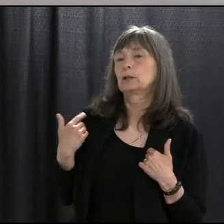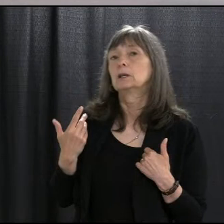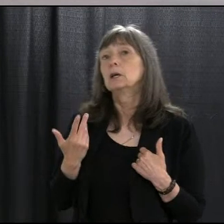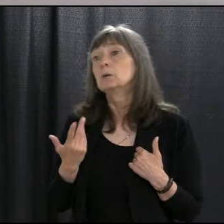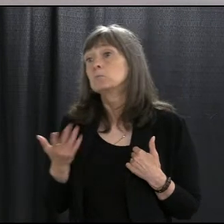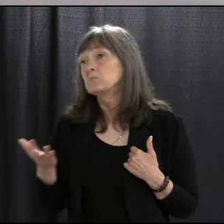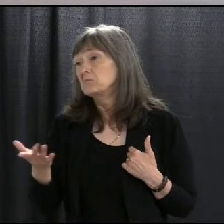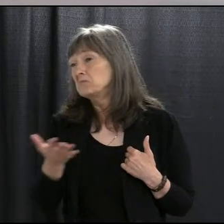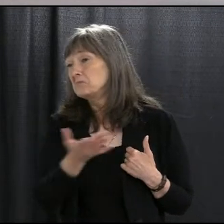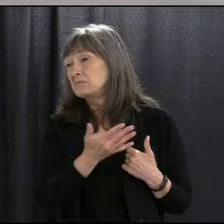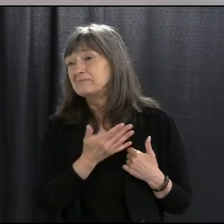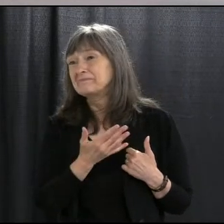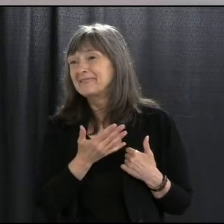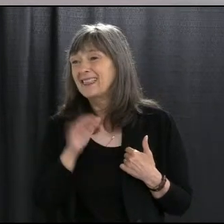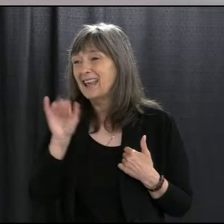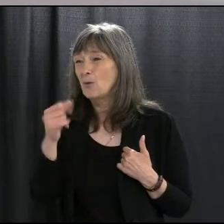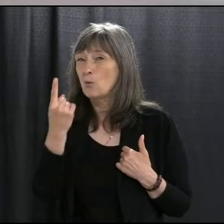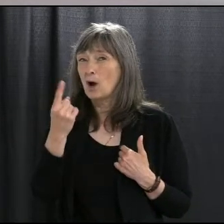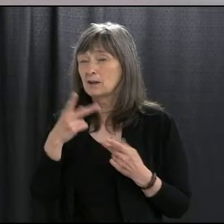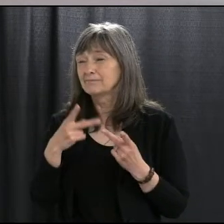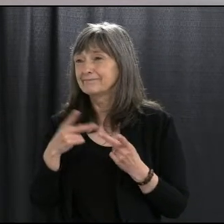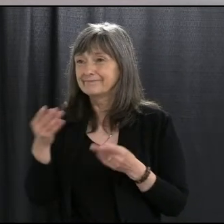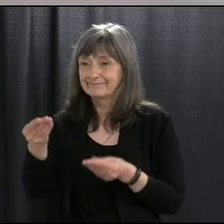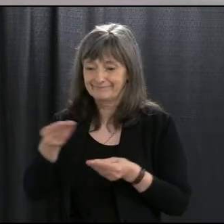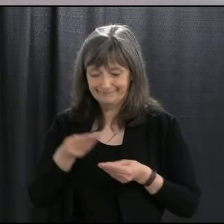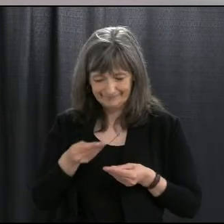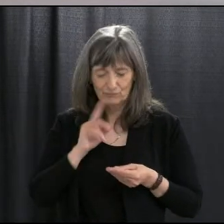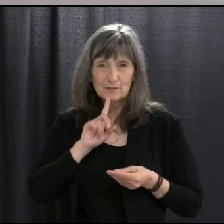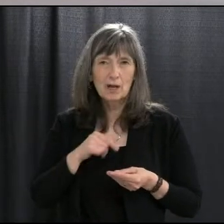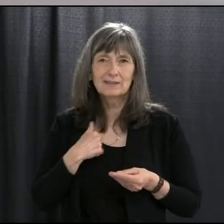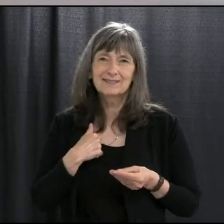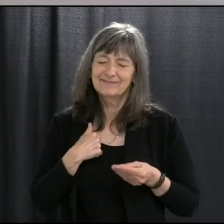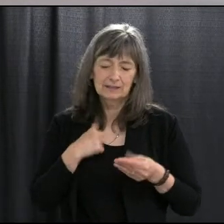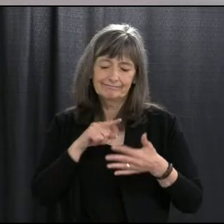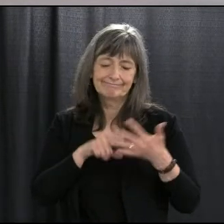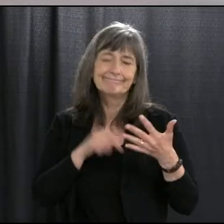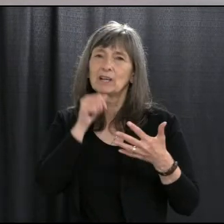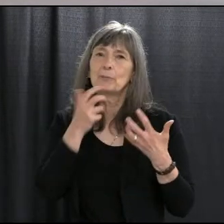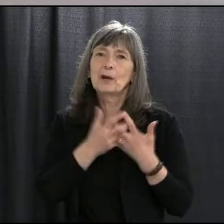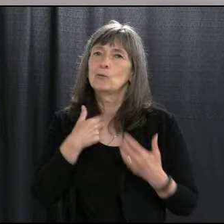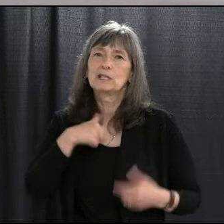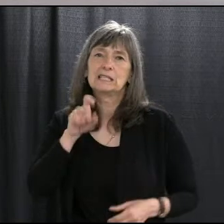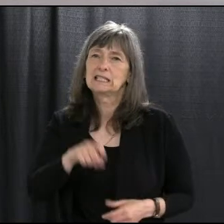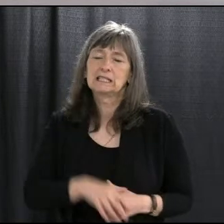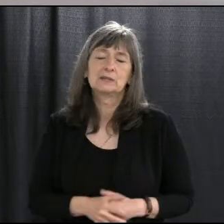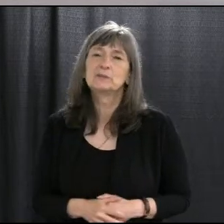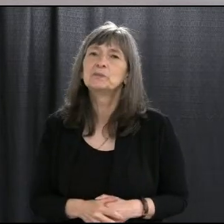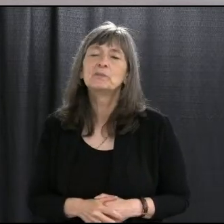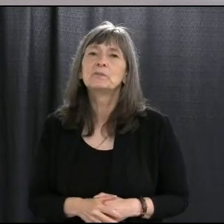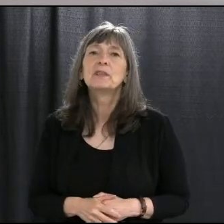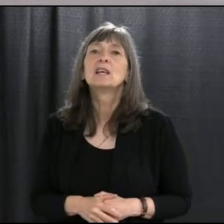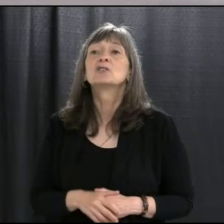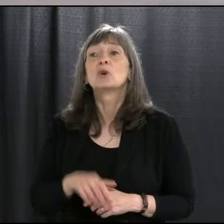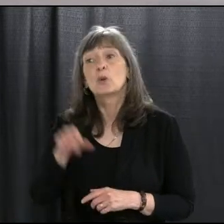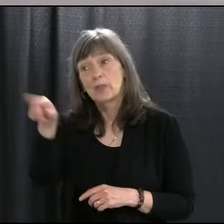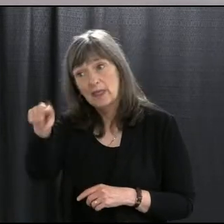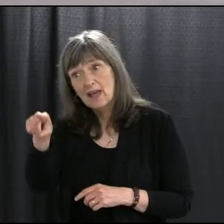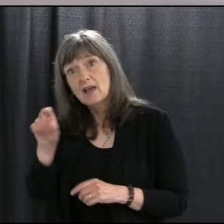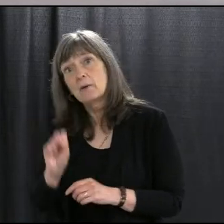evaluated, it didn't check all of the boxes, so they went back to the drawing board,